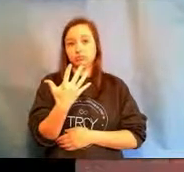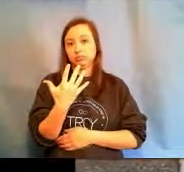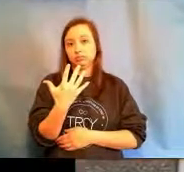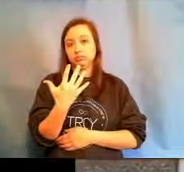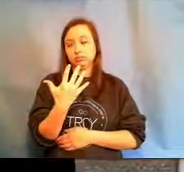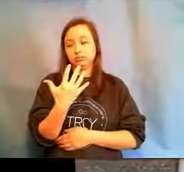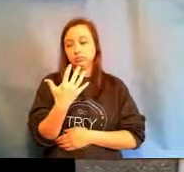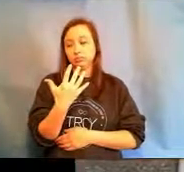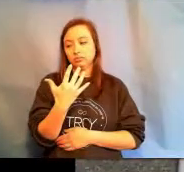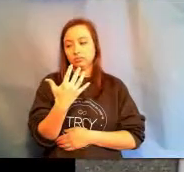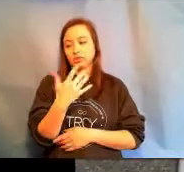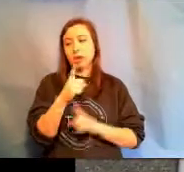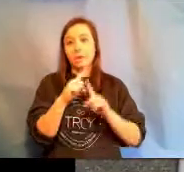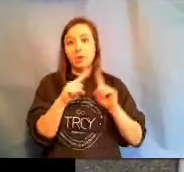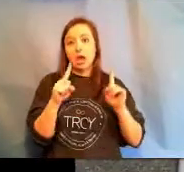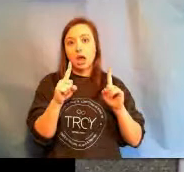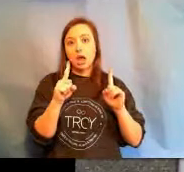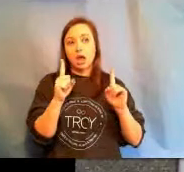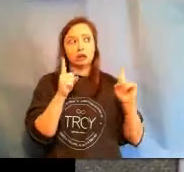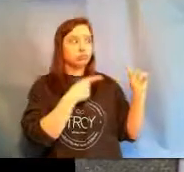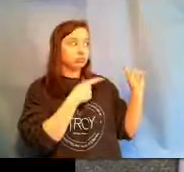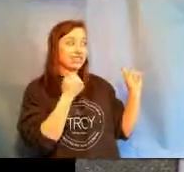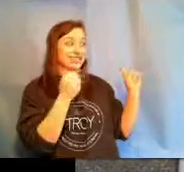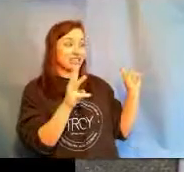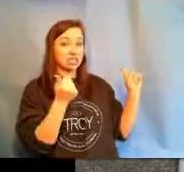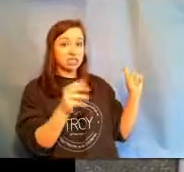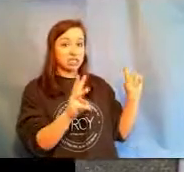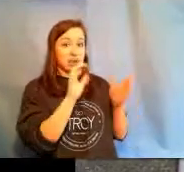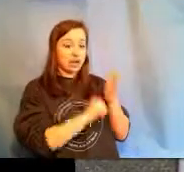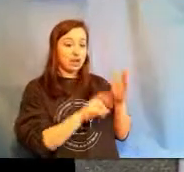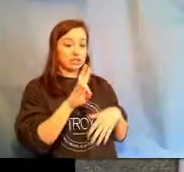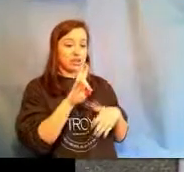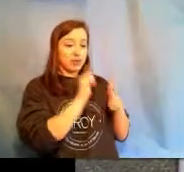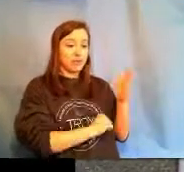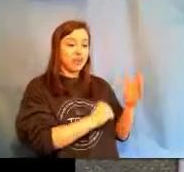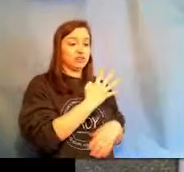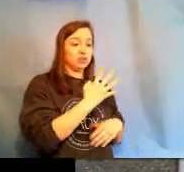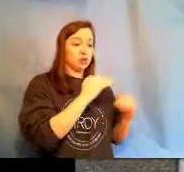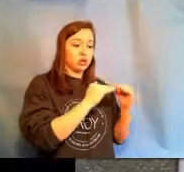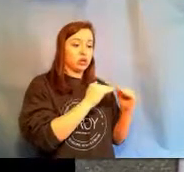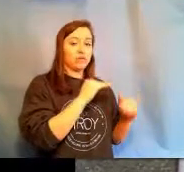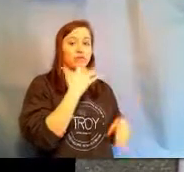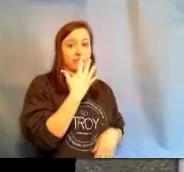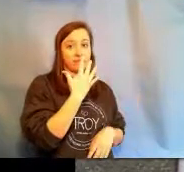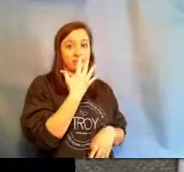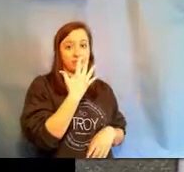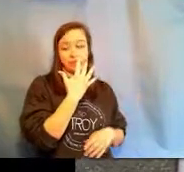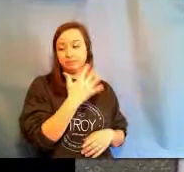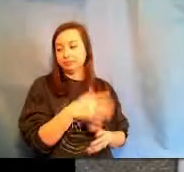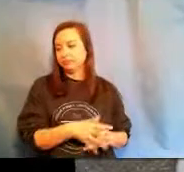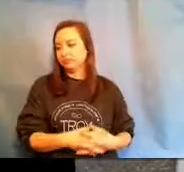is 5, but this time we said 16 minus 7 minus 4 equals 5.